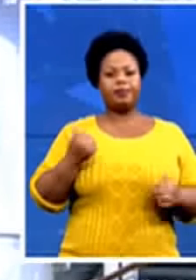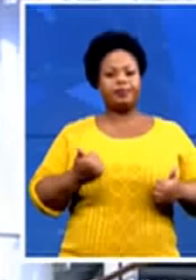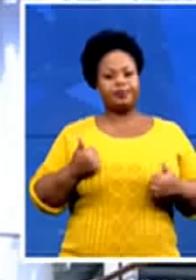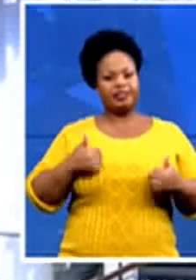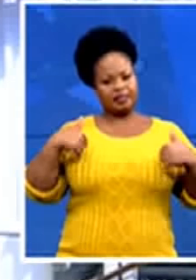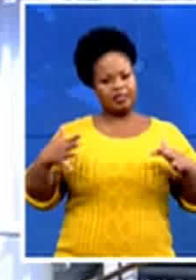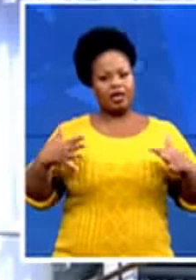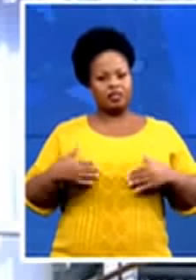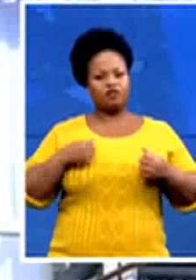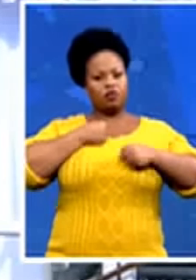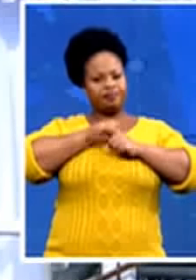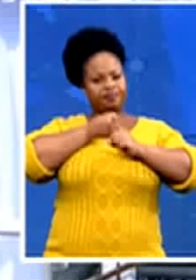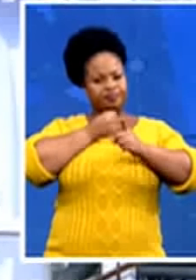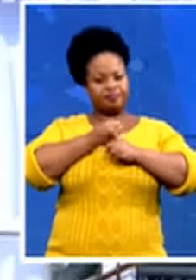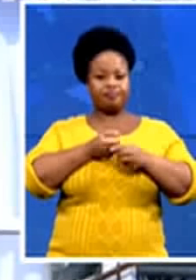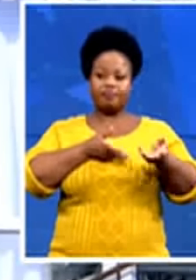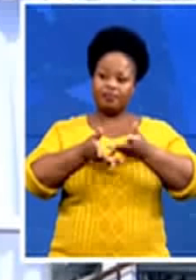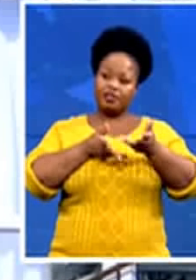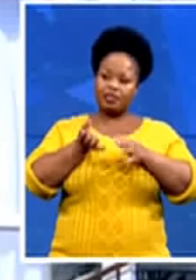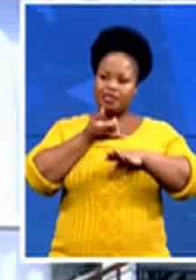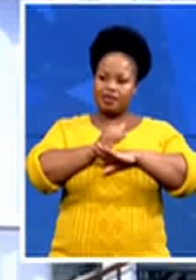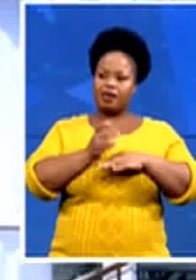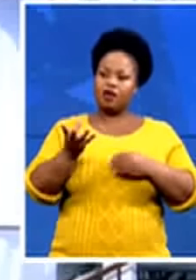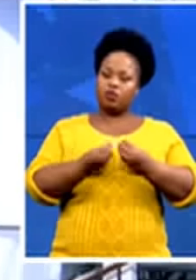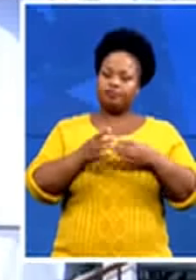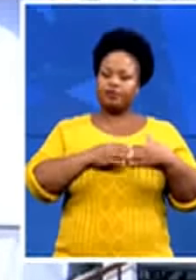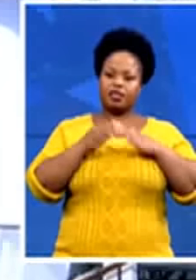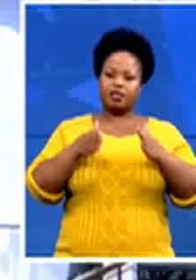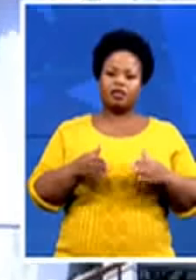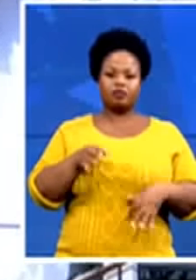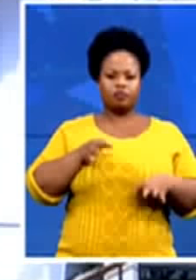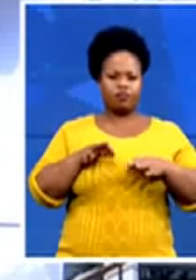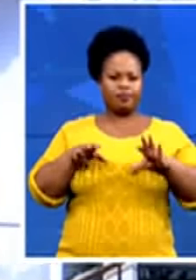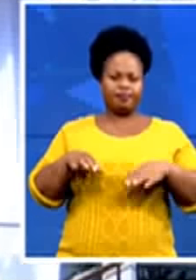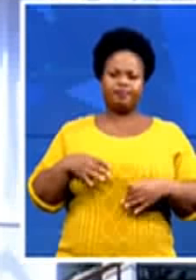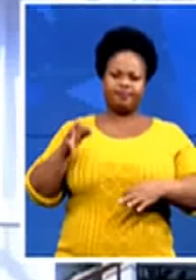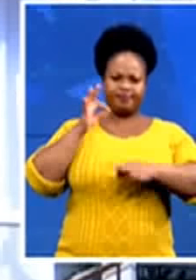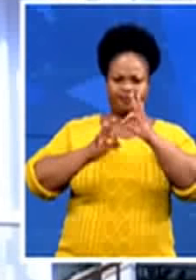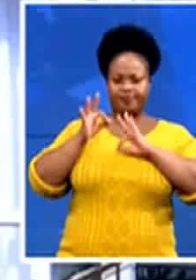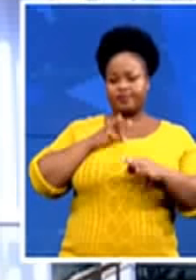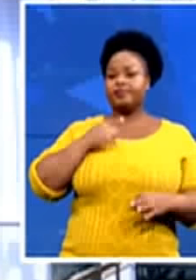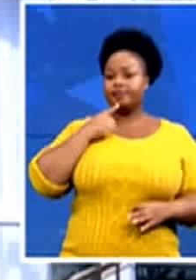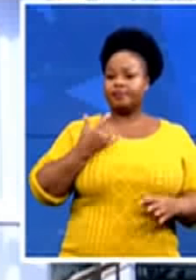spoken earlier on to one of the leaders of the party, in fact, they were telling us that as of Saturday,